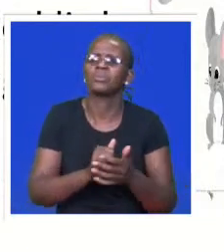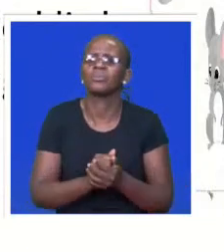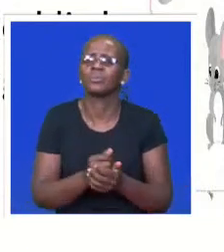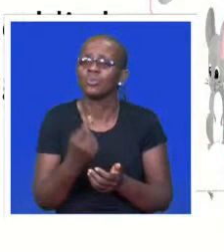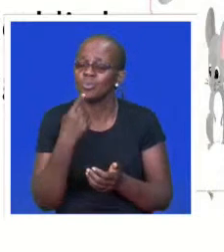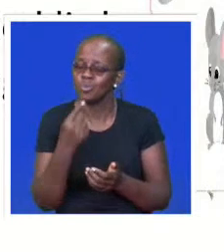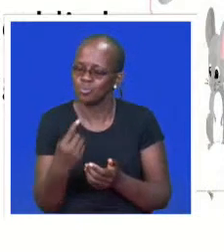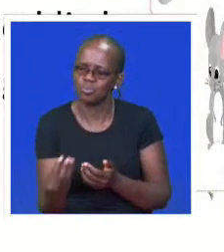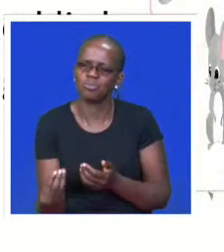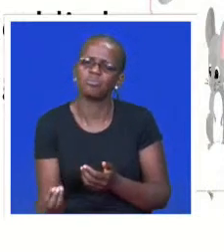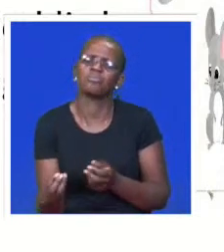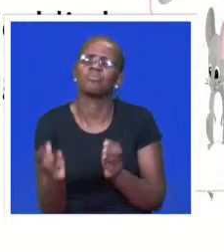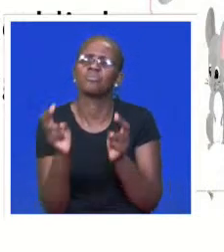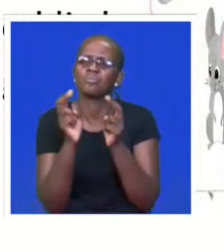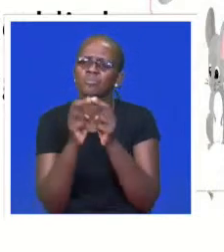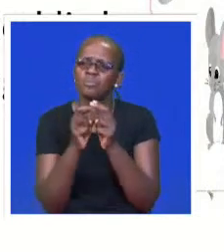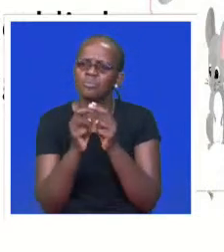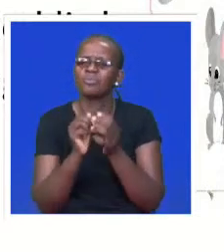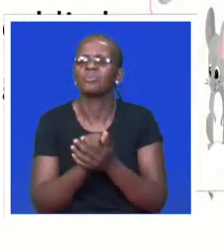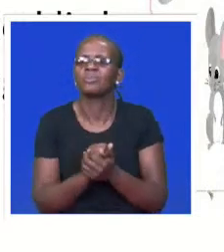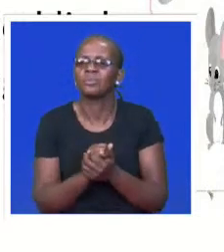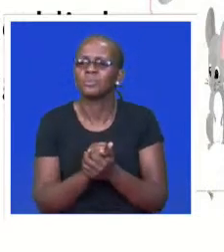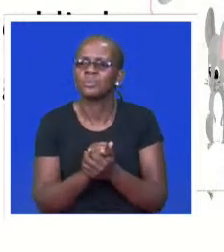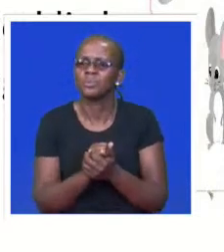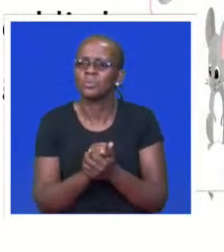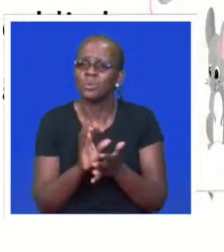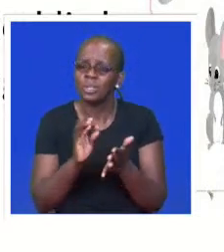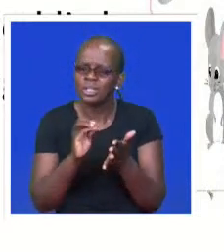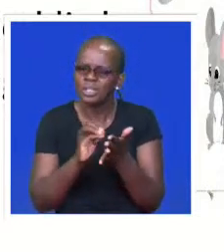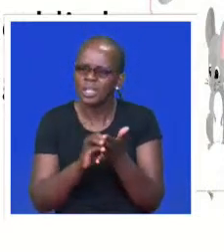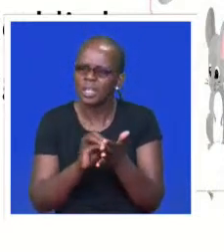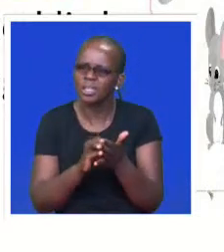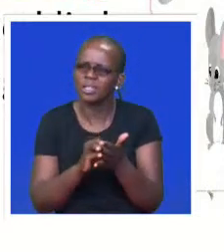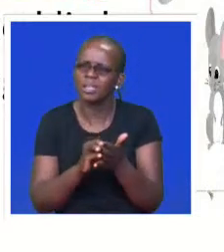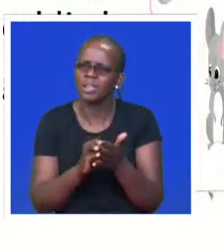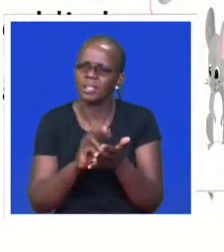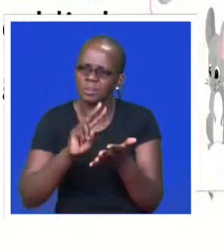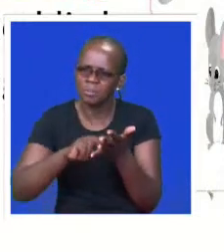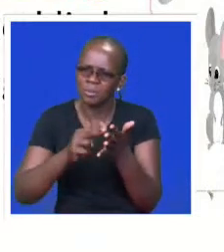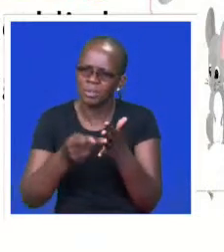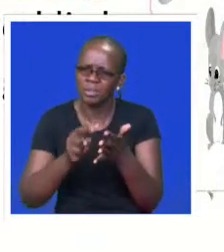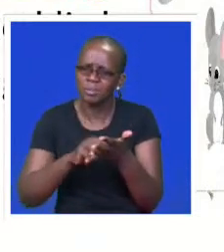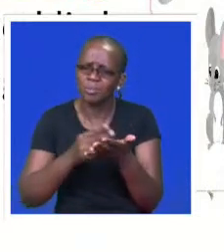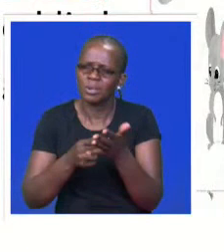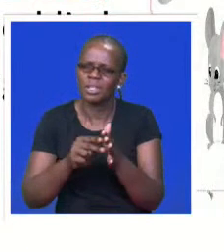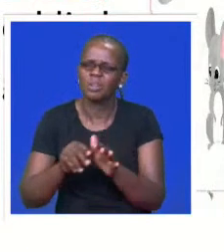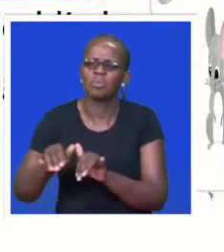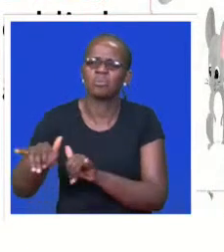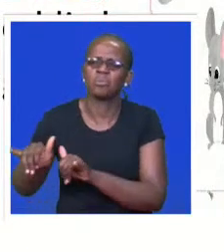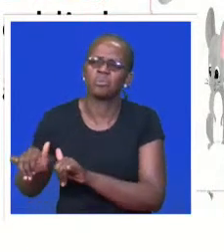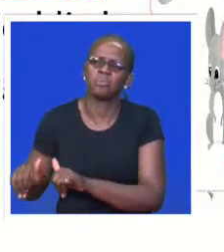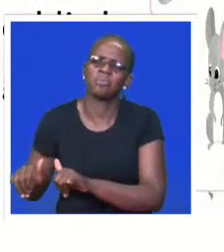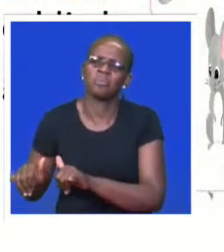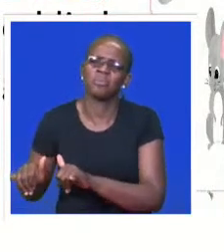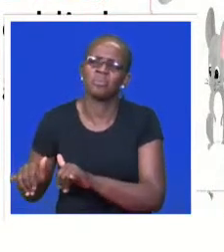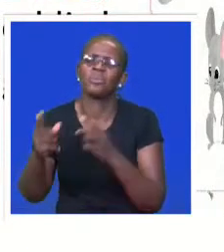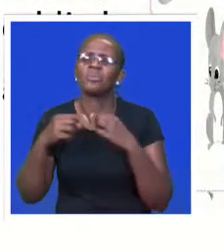Mouse. We once had a plan to put a bell around his neck,